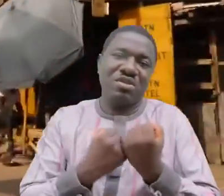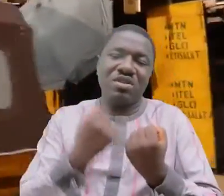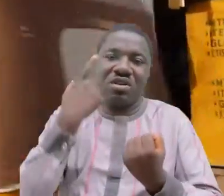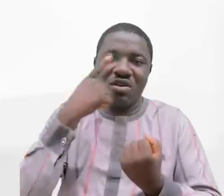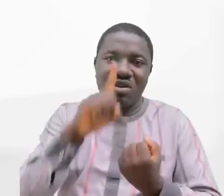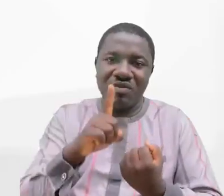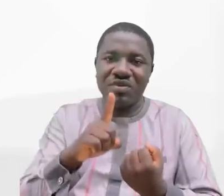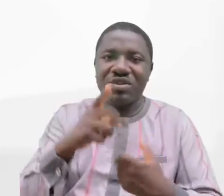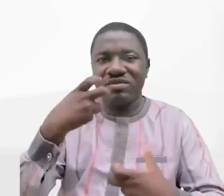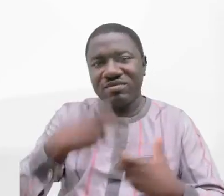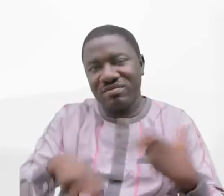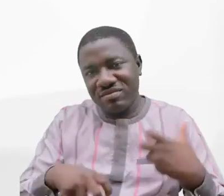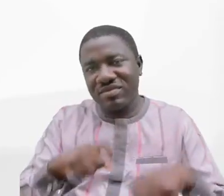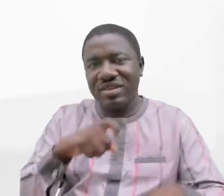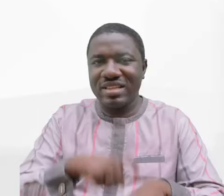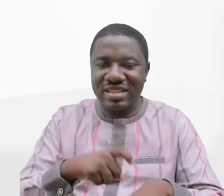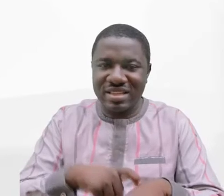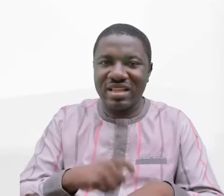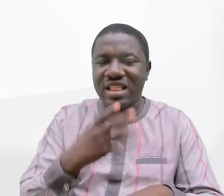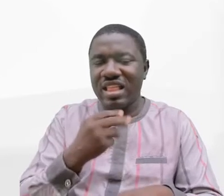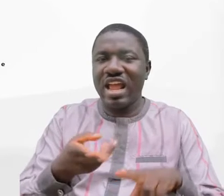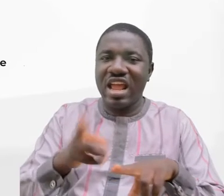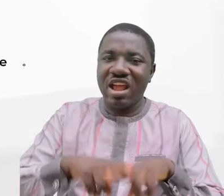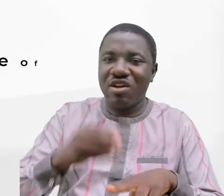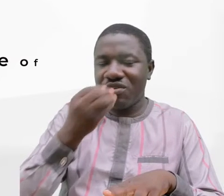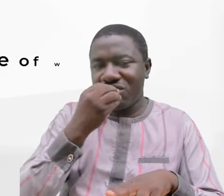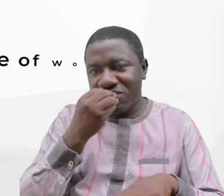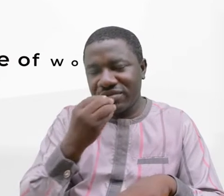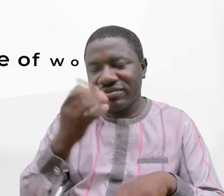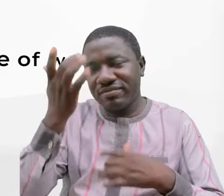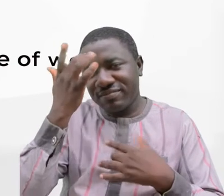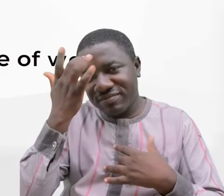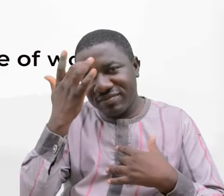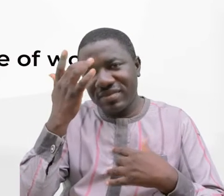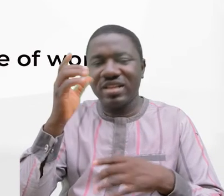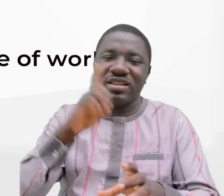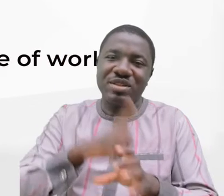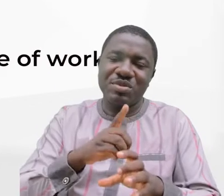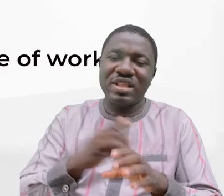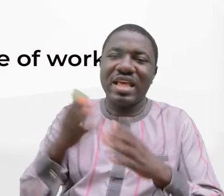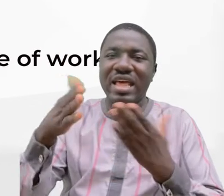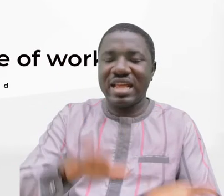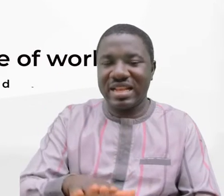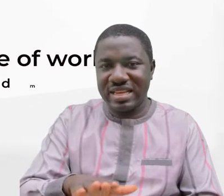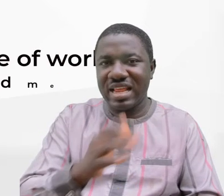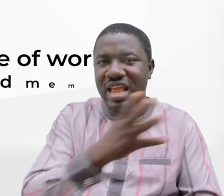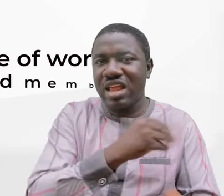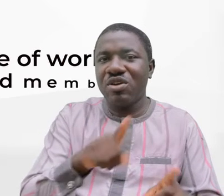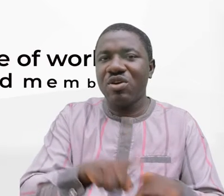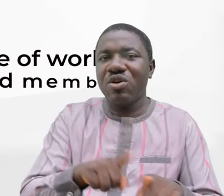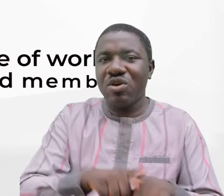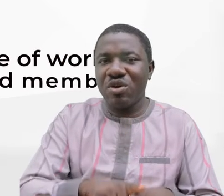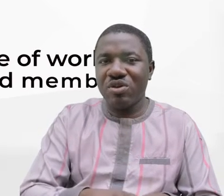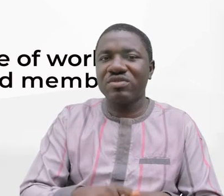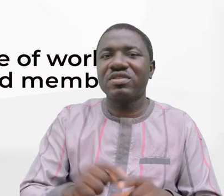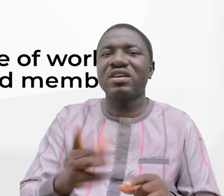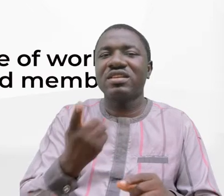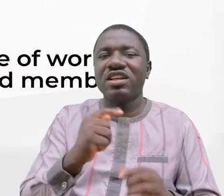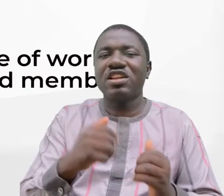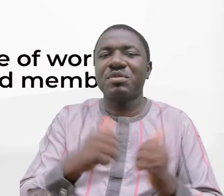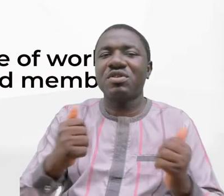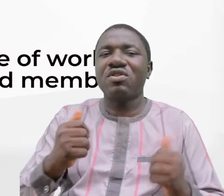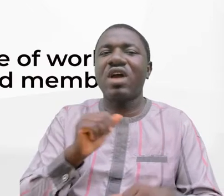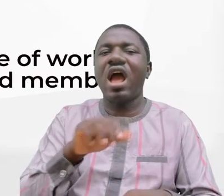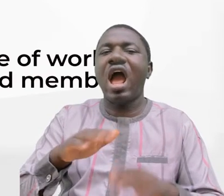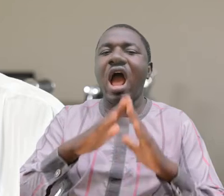shocks such as increase in price of food items, sickness, disability, and death, as well as departure of working